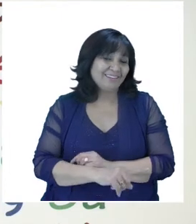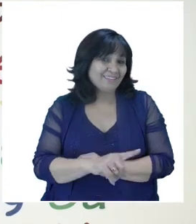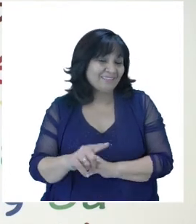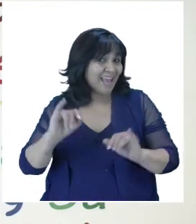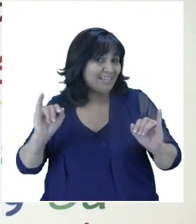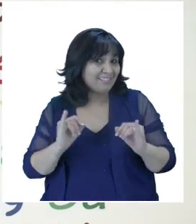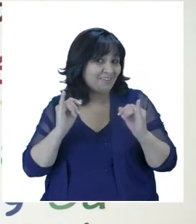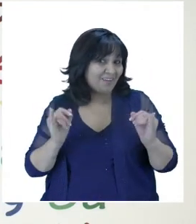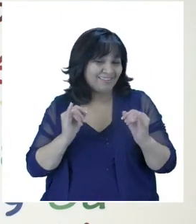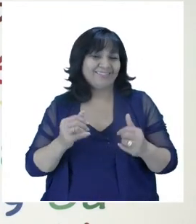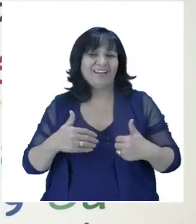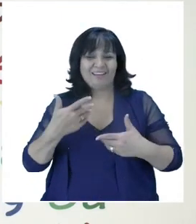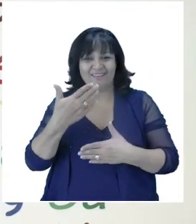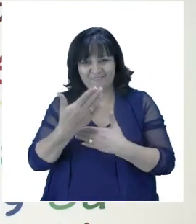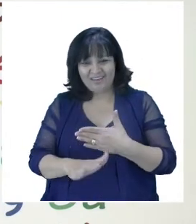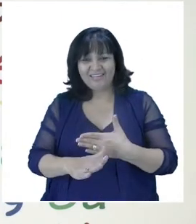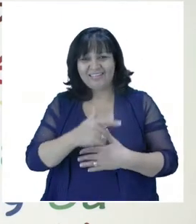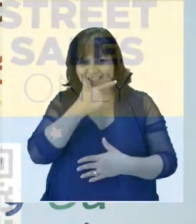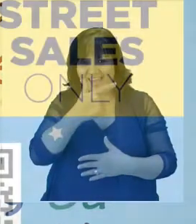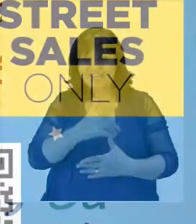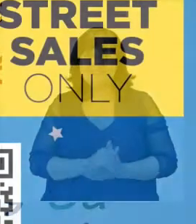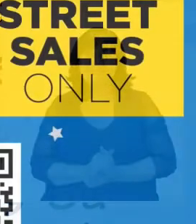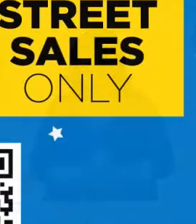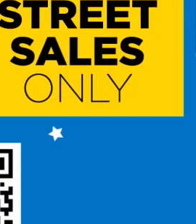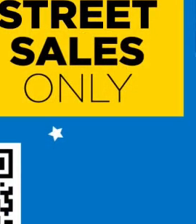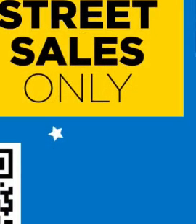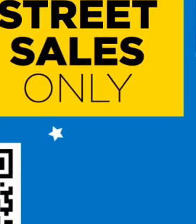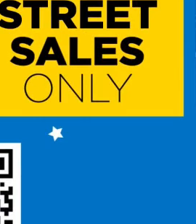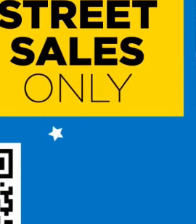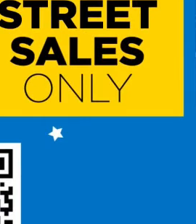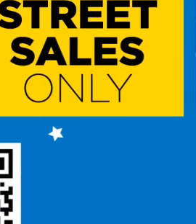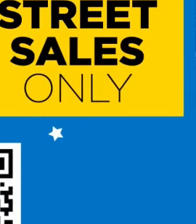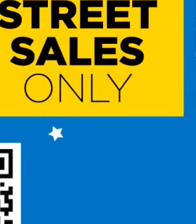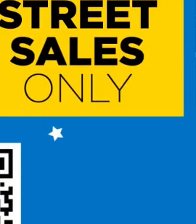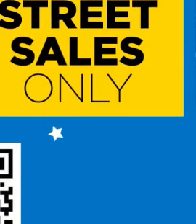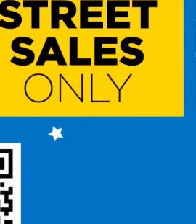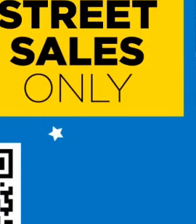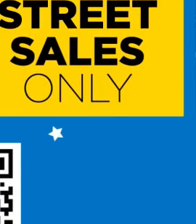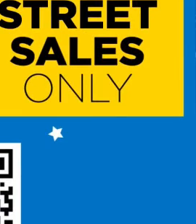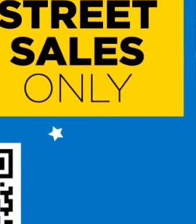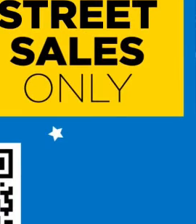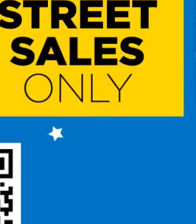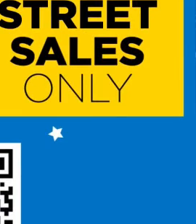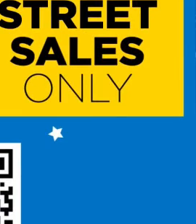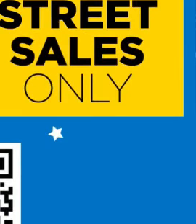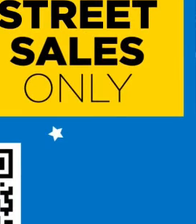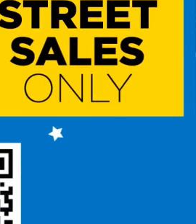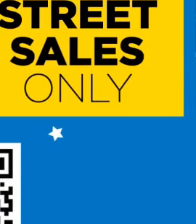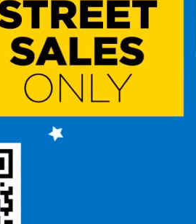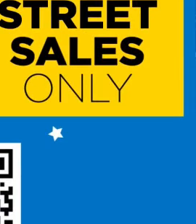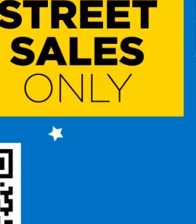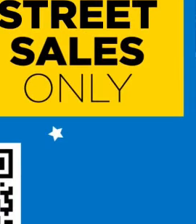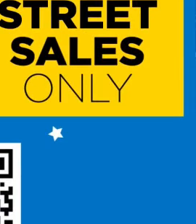now after our special advert break. Follow us on MyZone Facebook, Active Kids, to watch your daily lesson